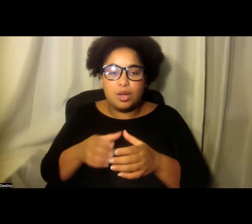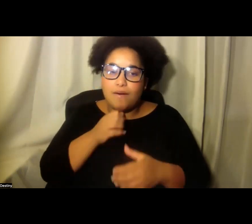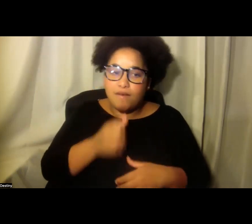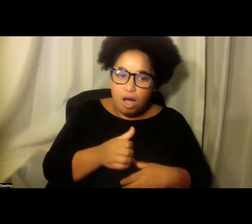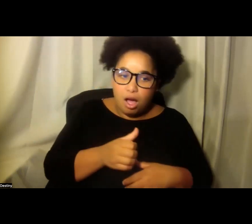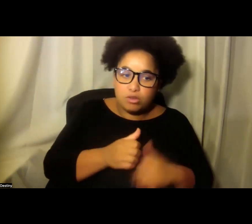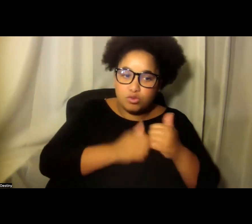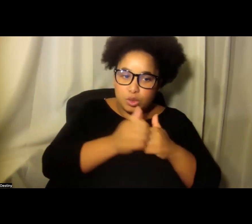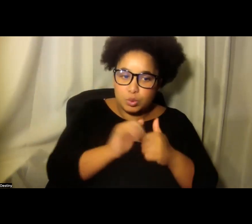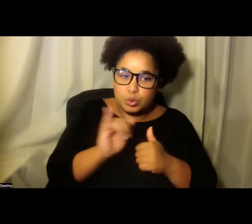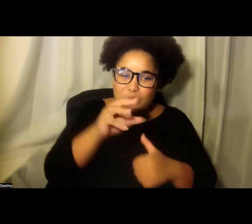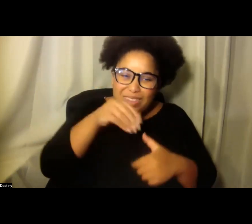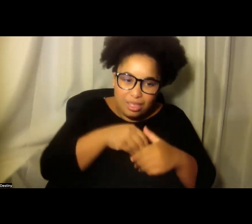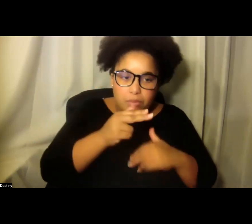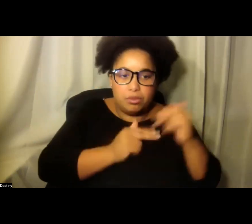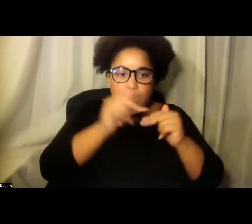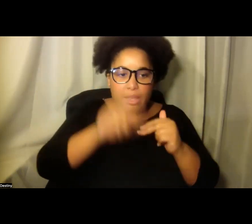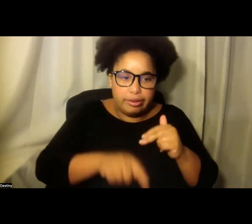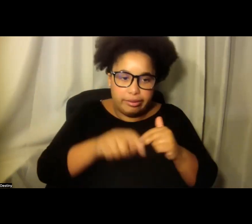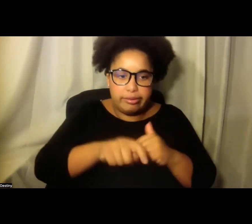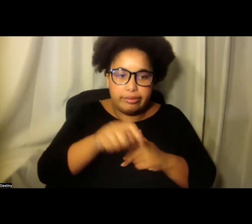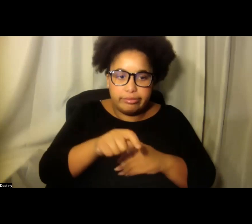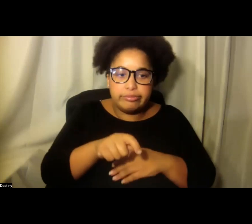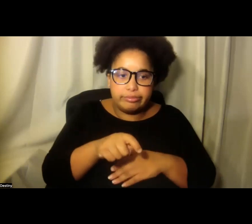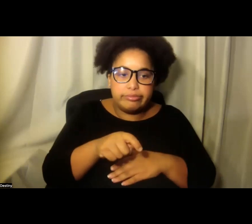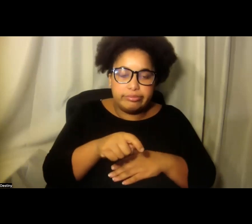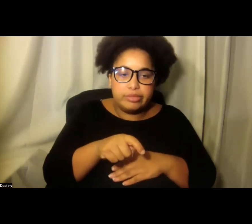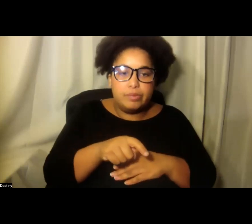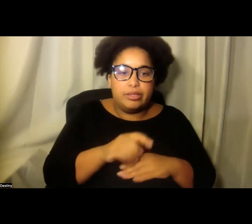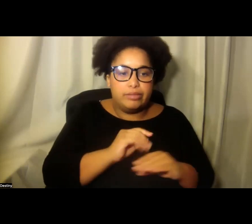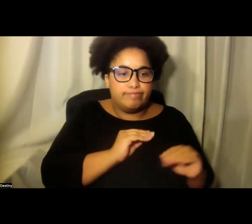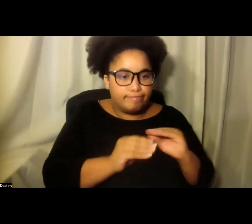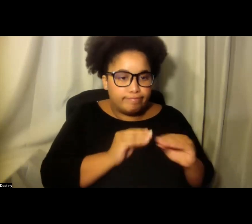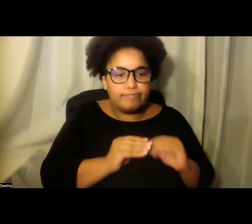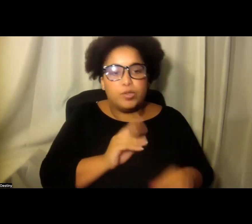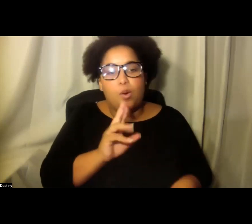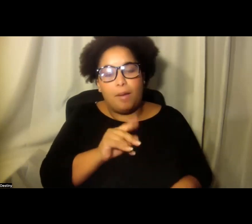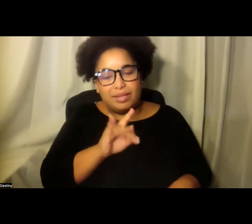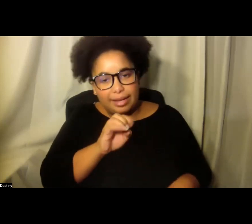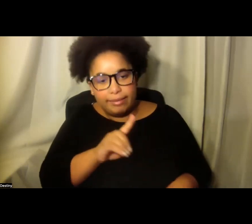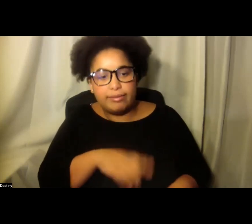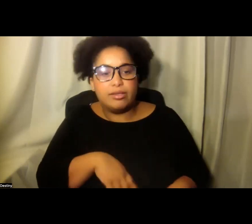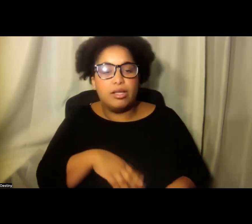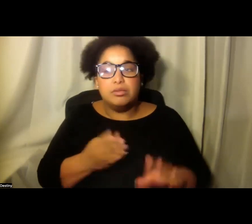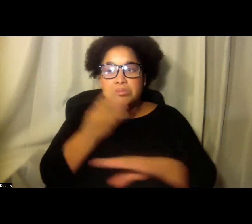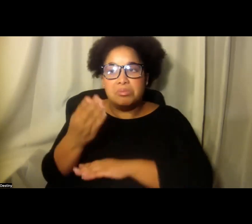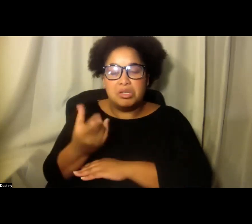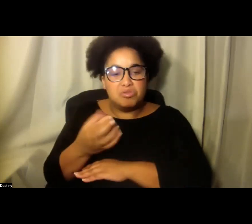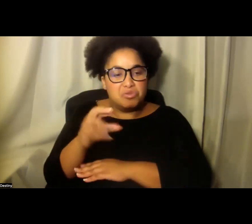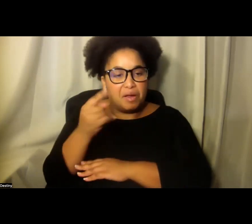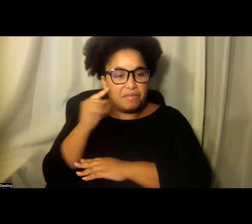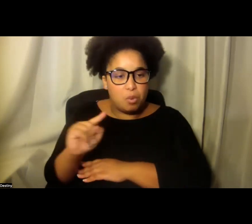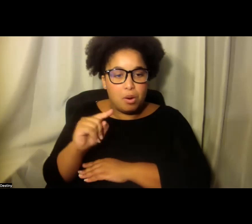non-structural things within the building that need to be updated. So we submitted a grant for that. And we also submitted a grant